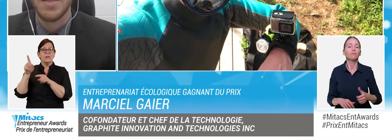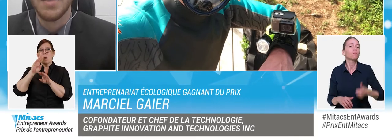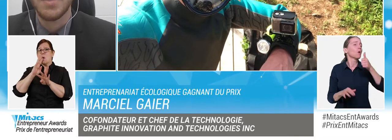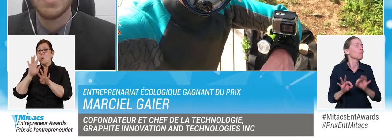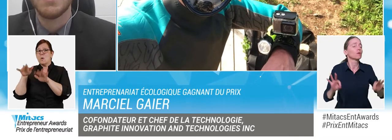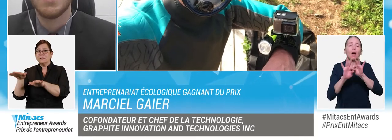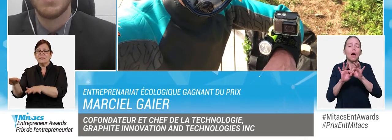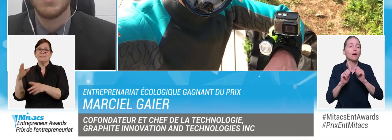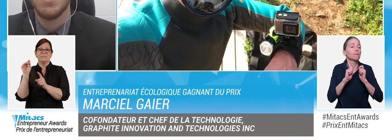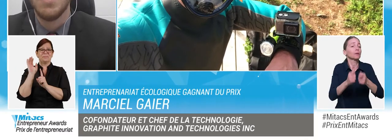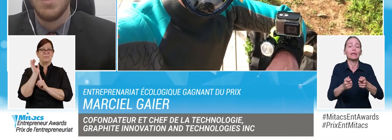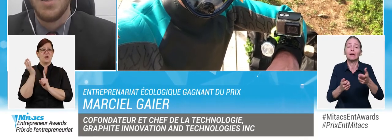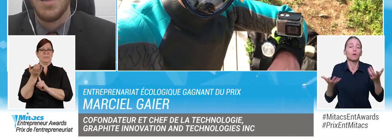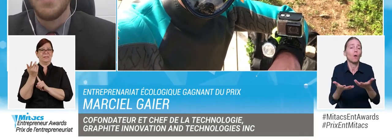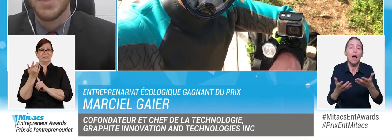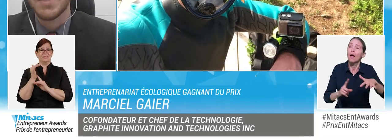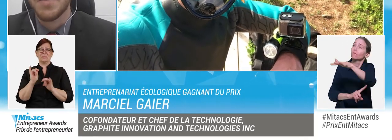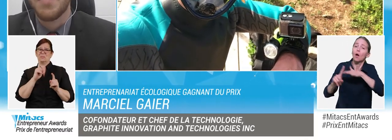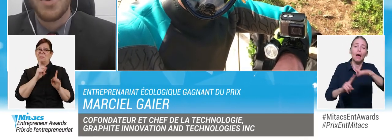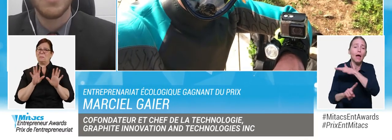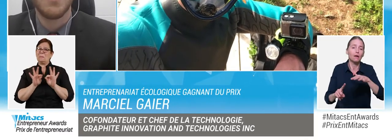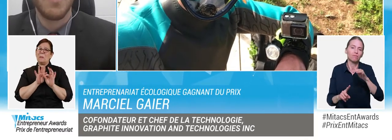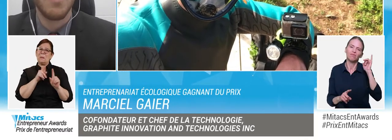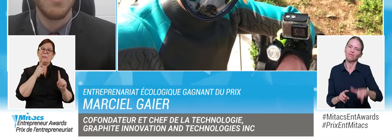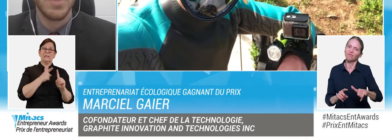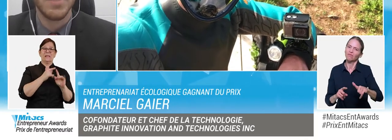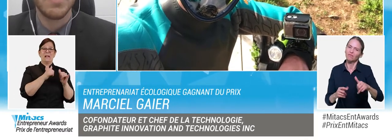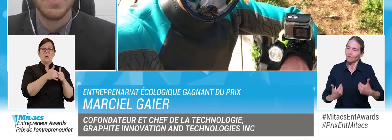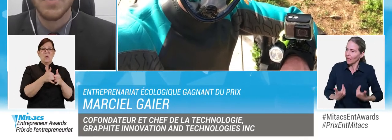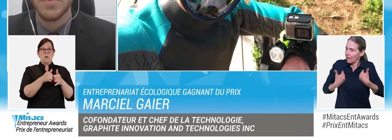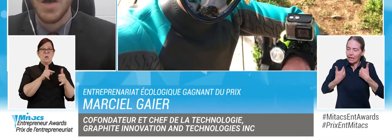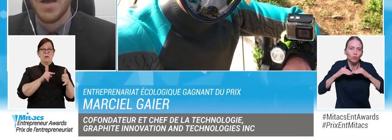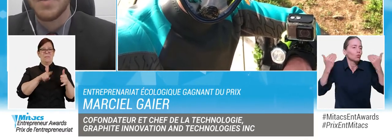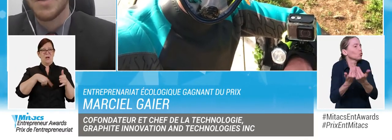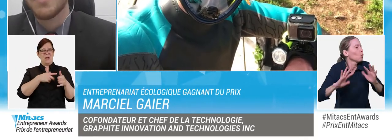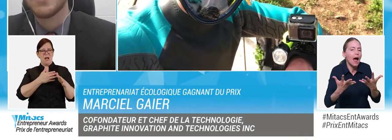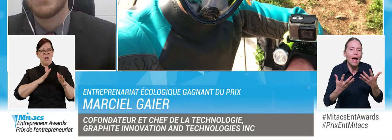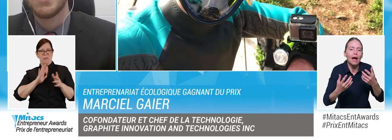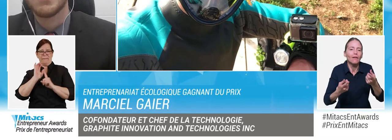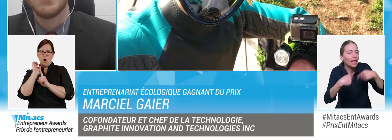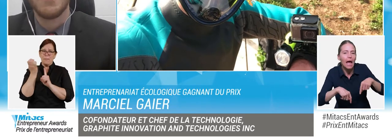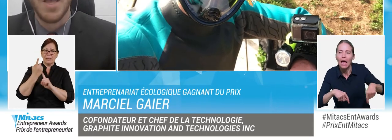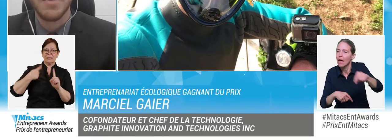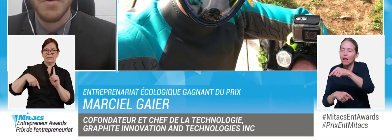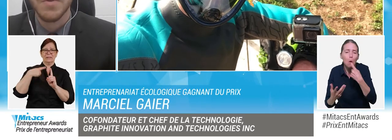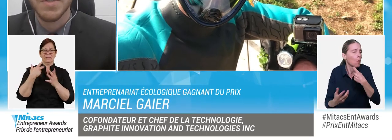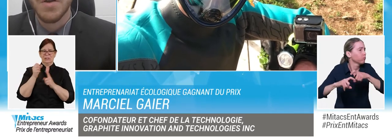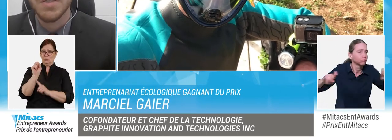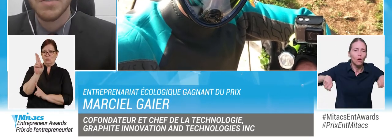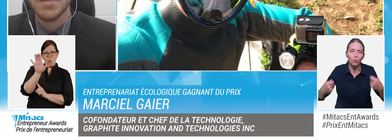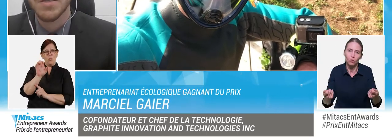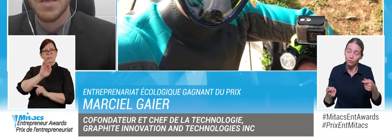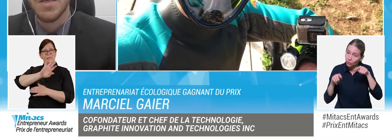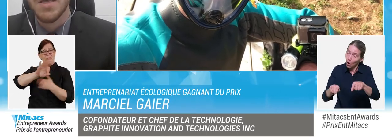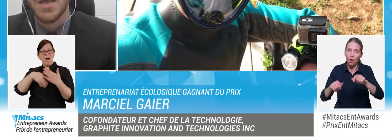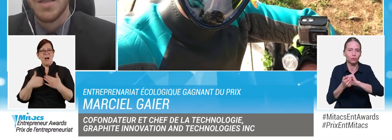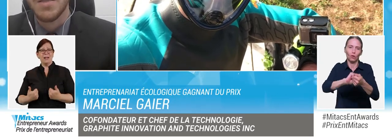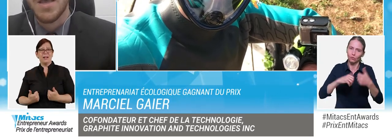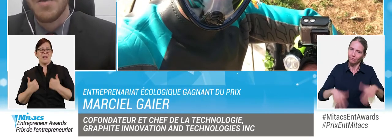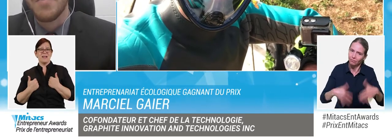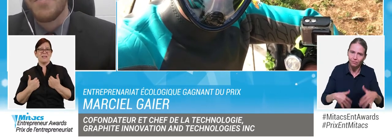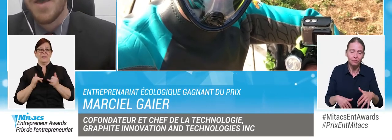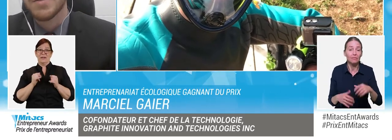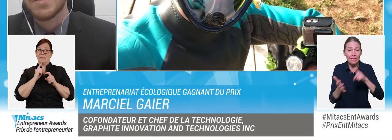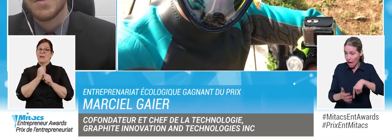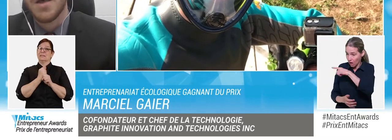society, and the history plays an important role into the conservation of natural resources